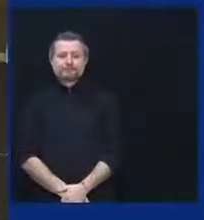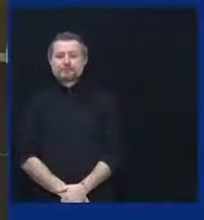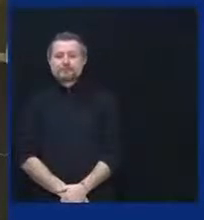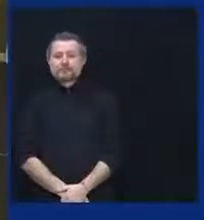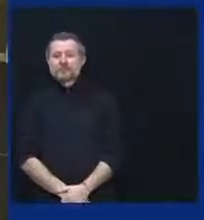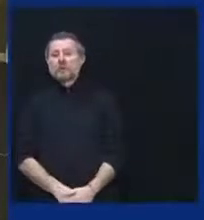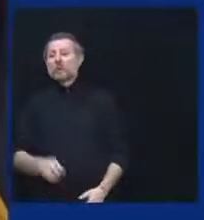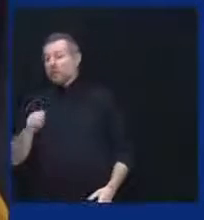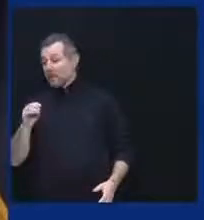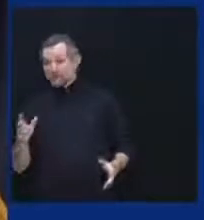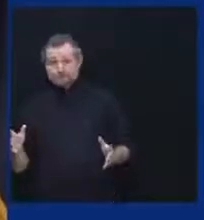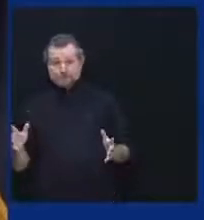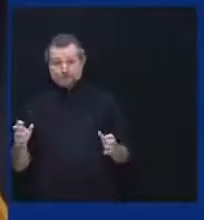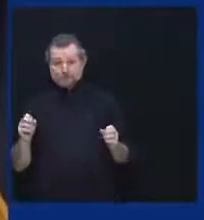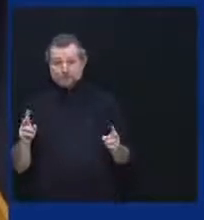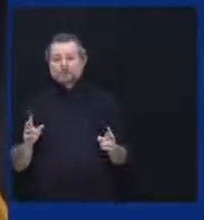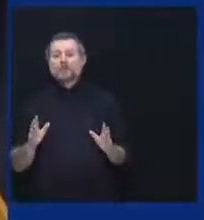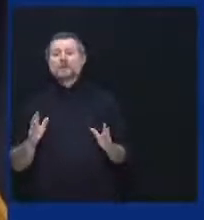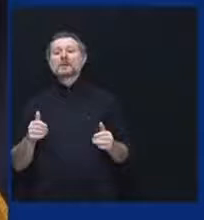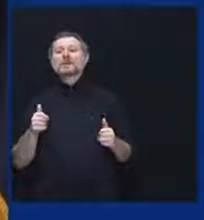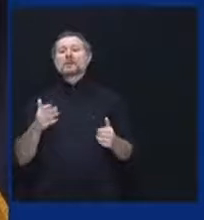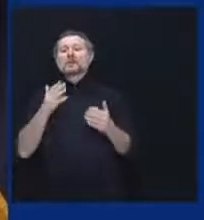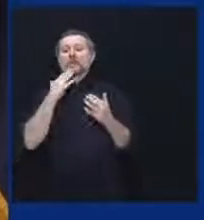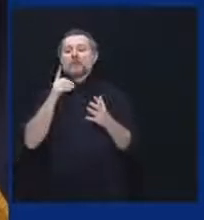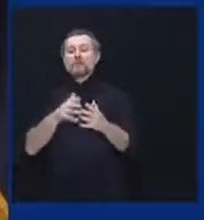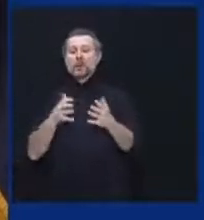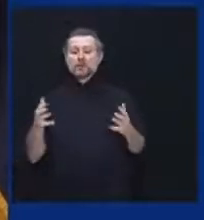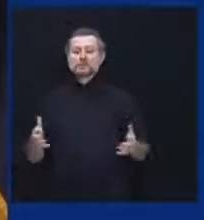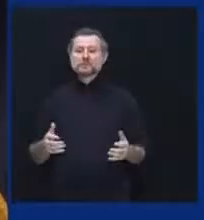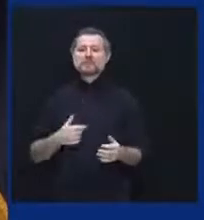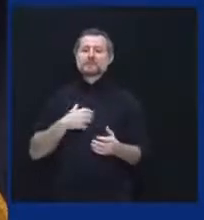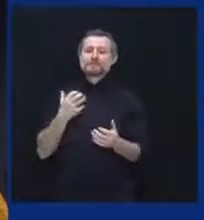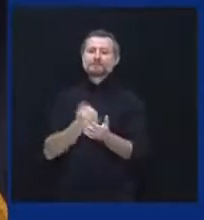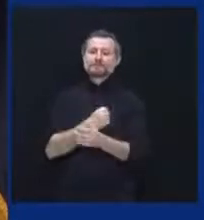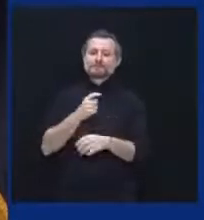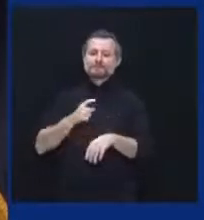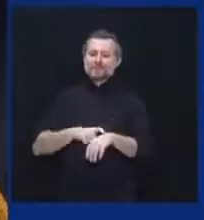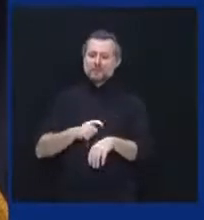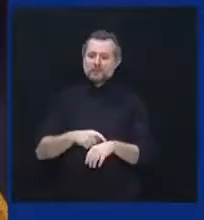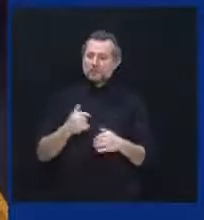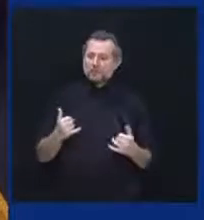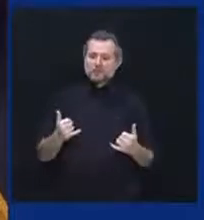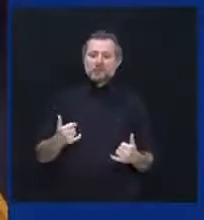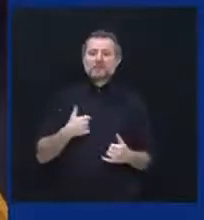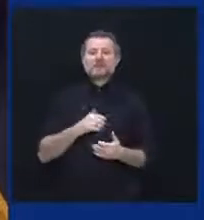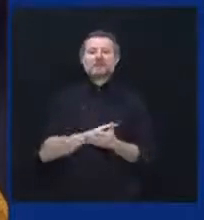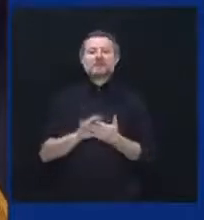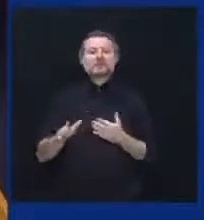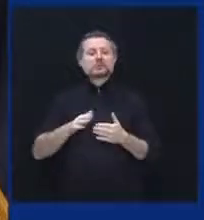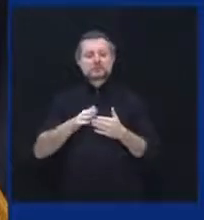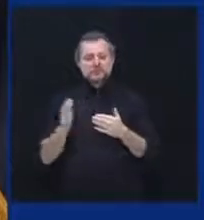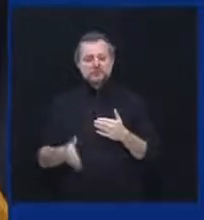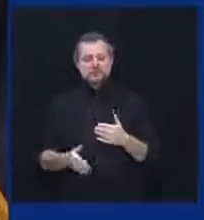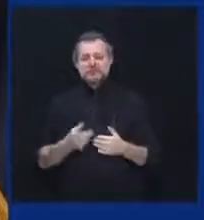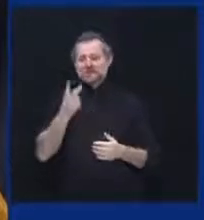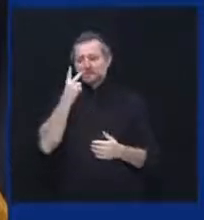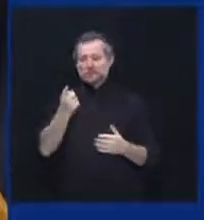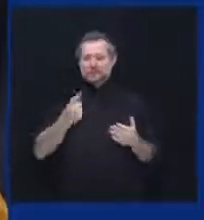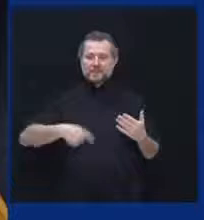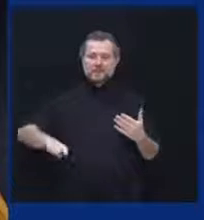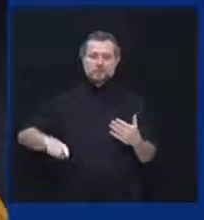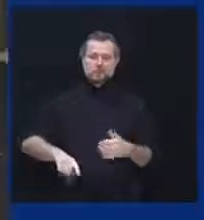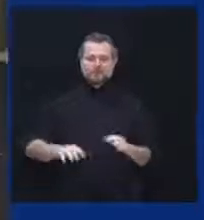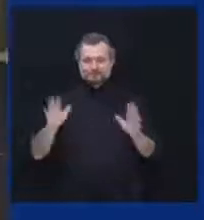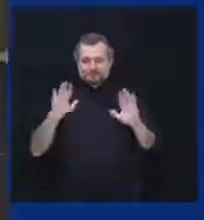Okay, operator, all of you guys, thank you very much for taking the time today. Have a good weekend, and we will talk to you next week. Thank